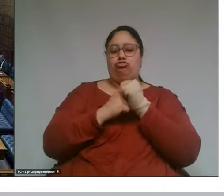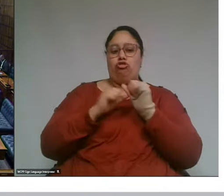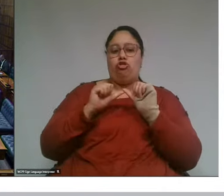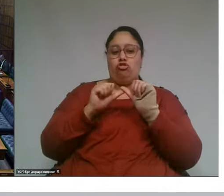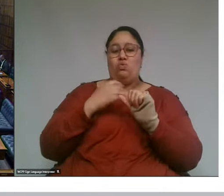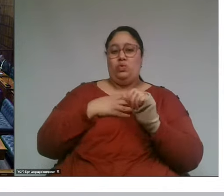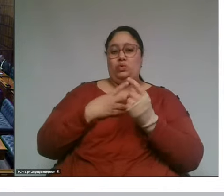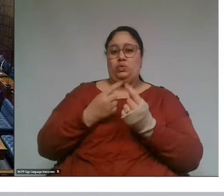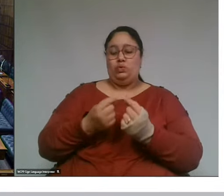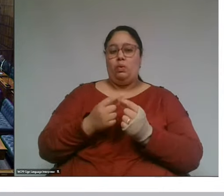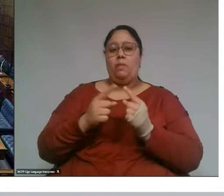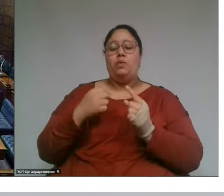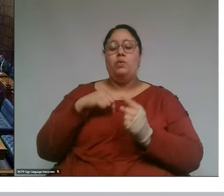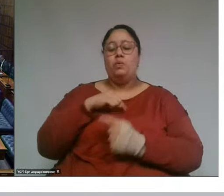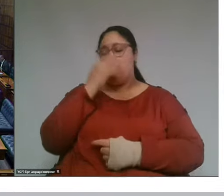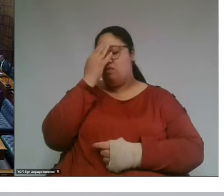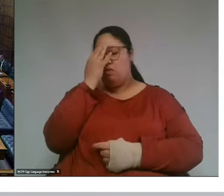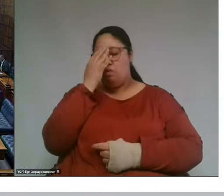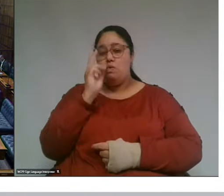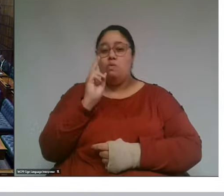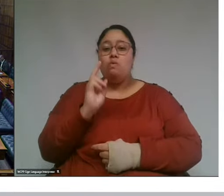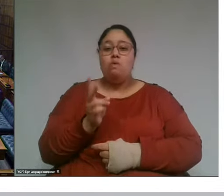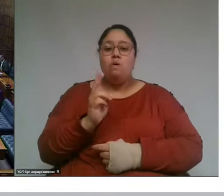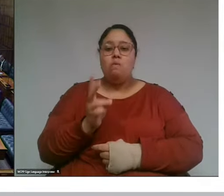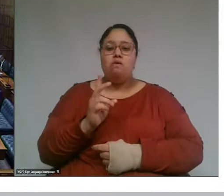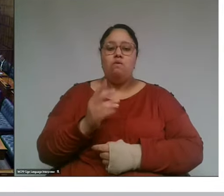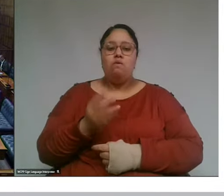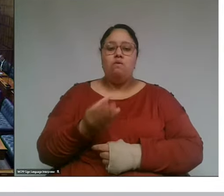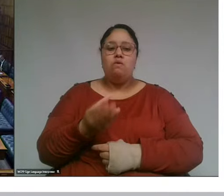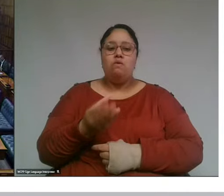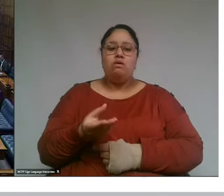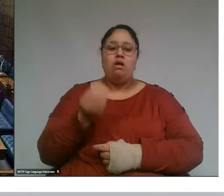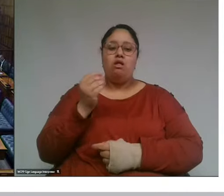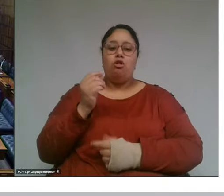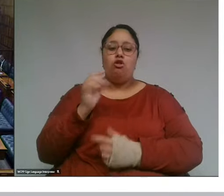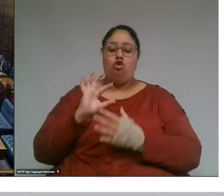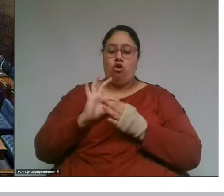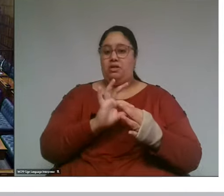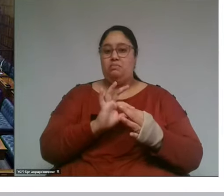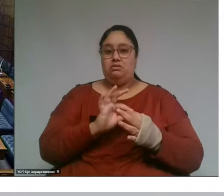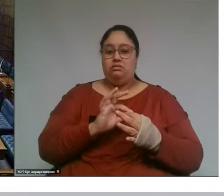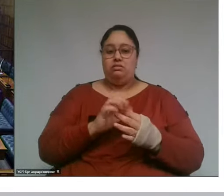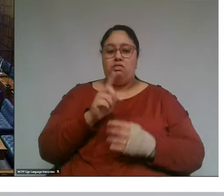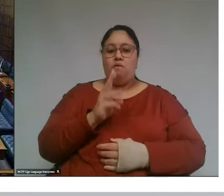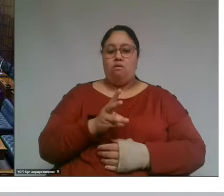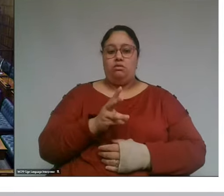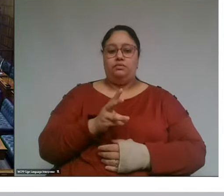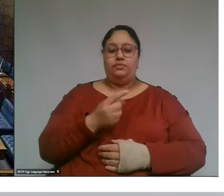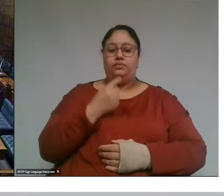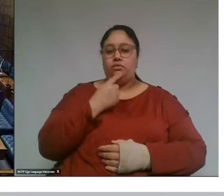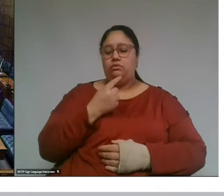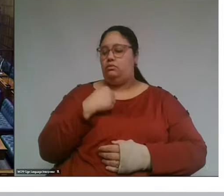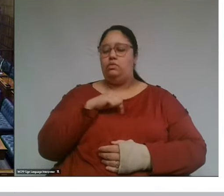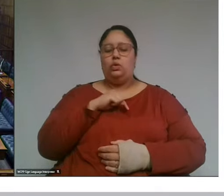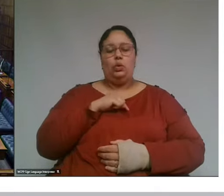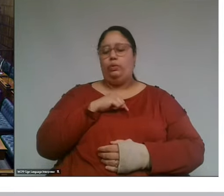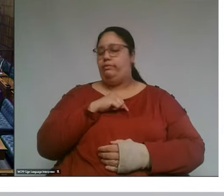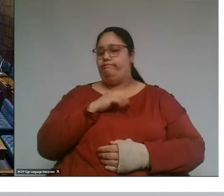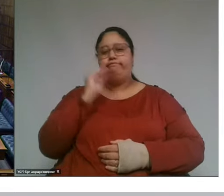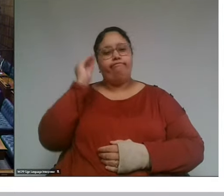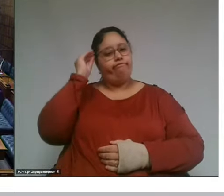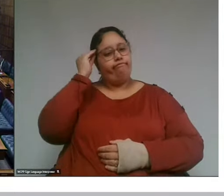what we do know is that you know normally you first get a commitment from somebody that they you know they would say we're not into